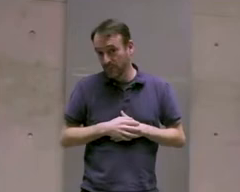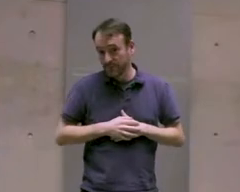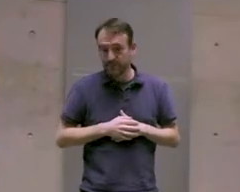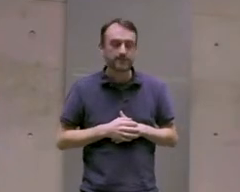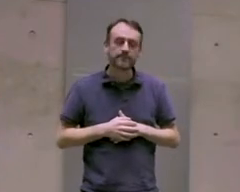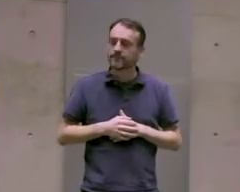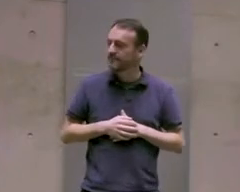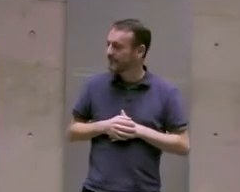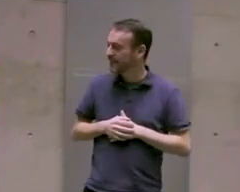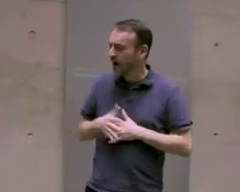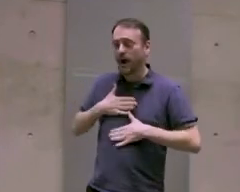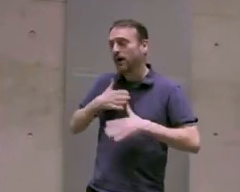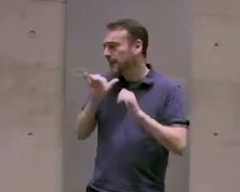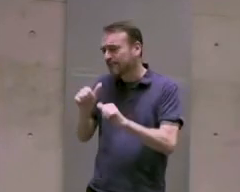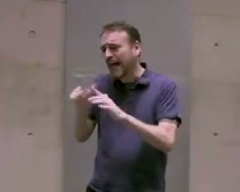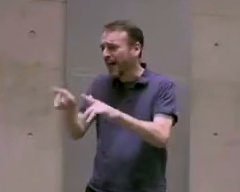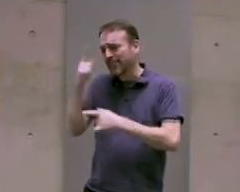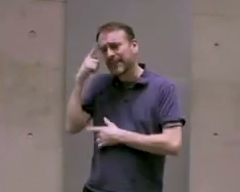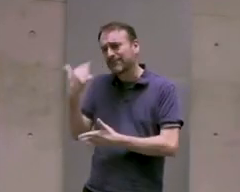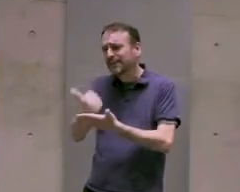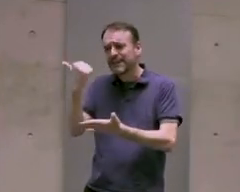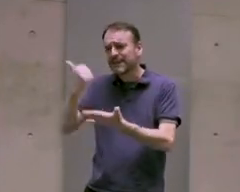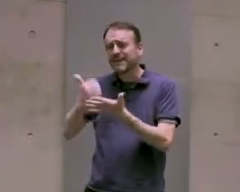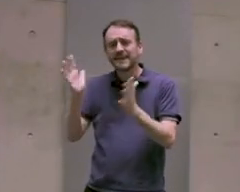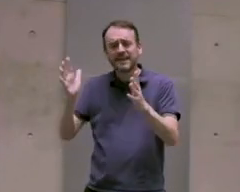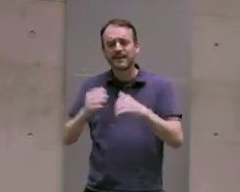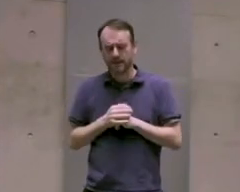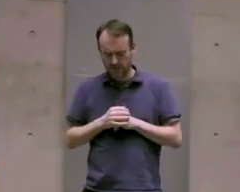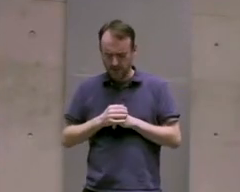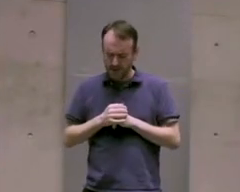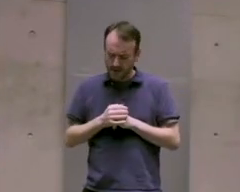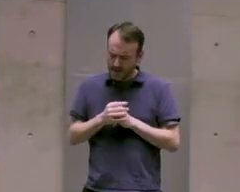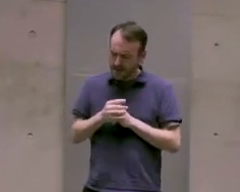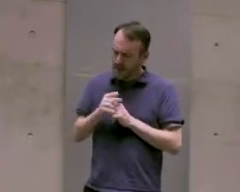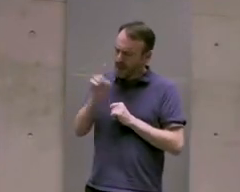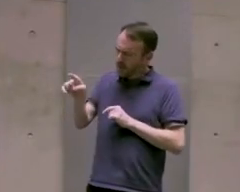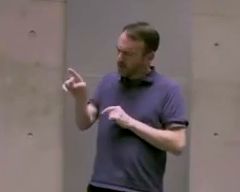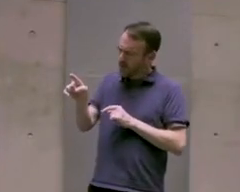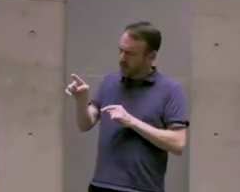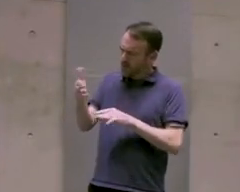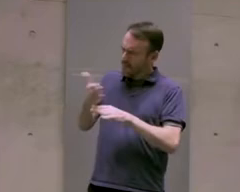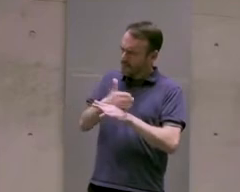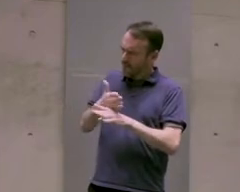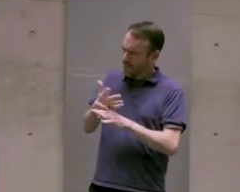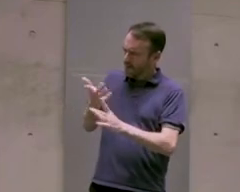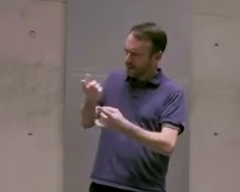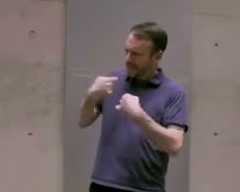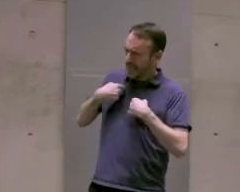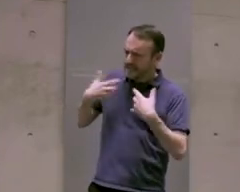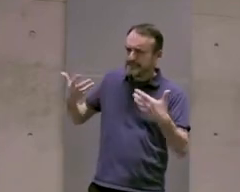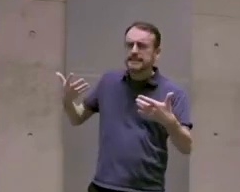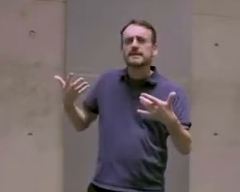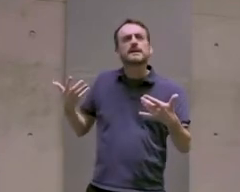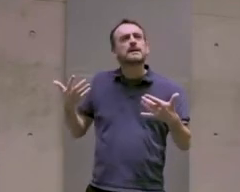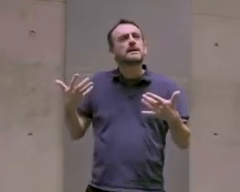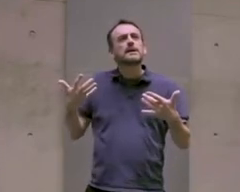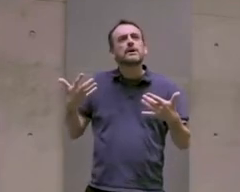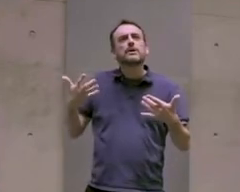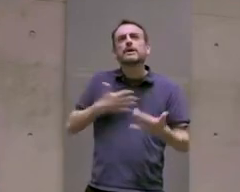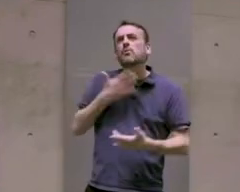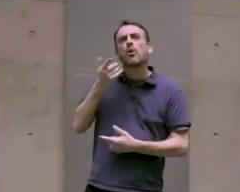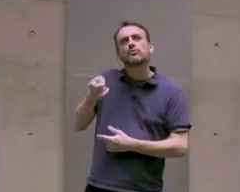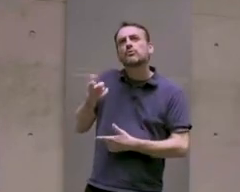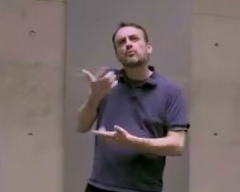I mean, I'd love that. I think that'd be brilliant. Mm. I know you sort of said to me, obviously, you didn't want to